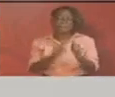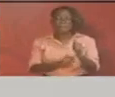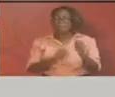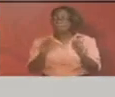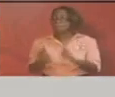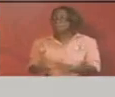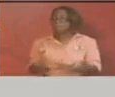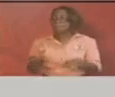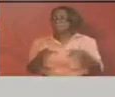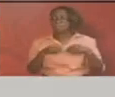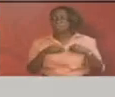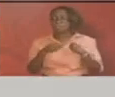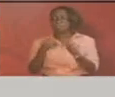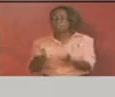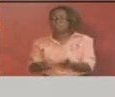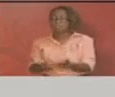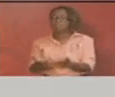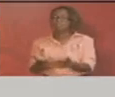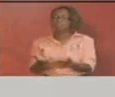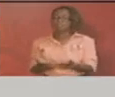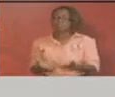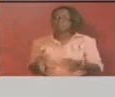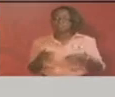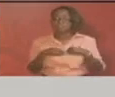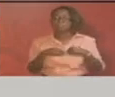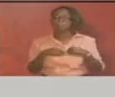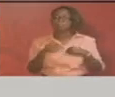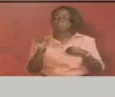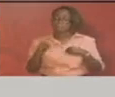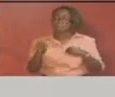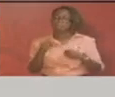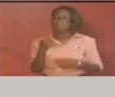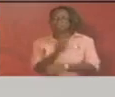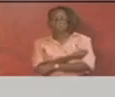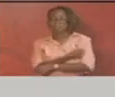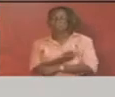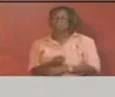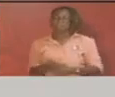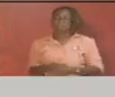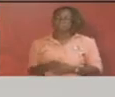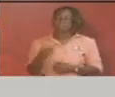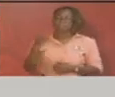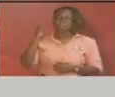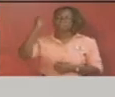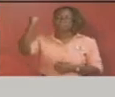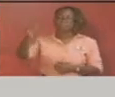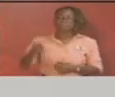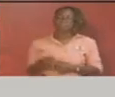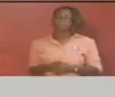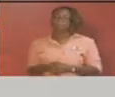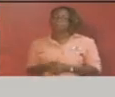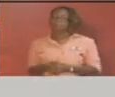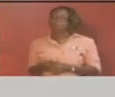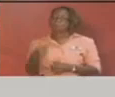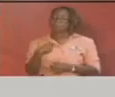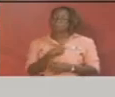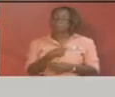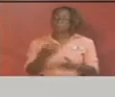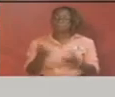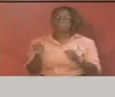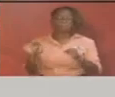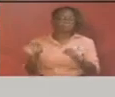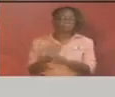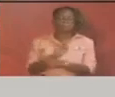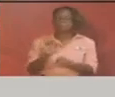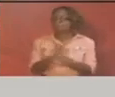it. And really, as we go forward, we will build towards herd immunity, of course protecting the vulnerable